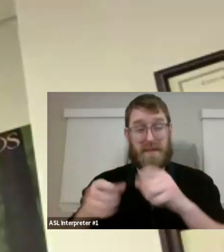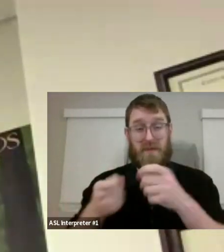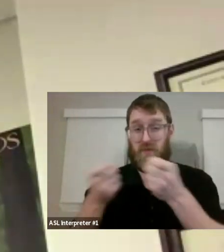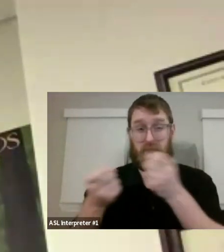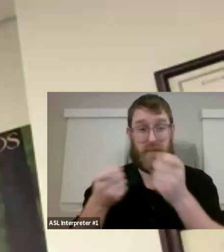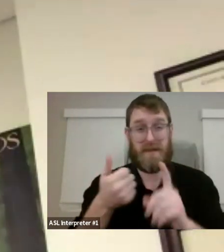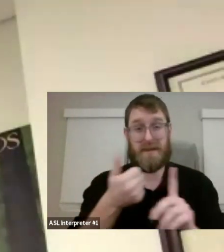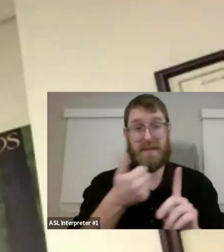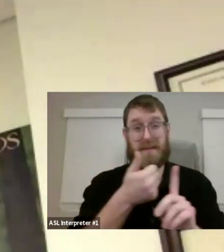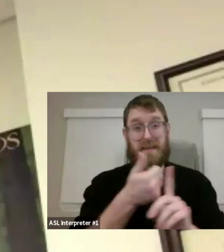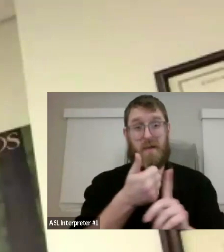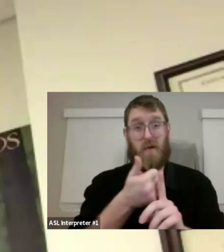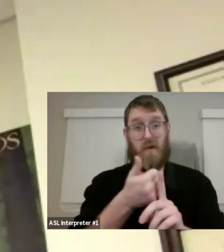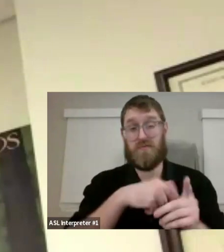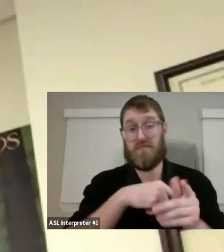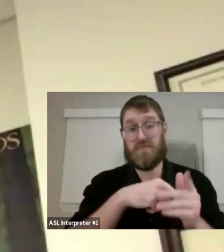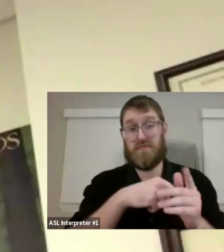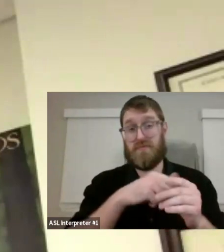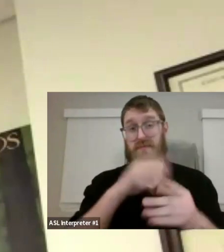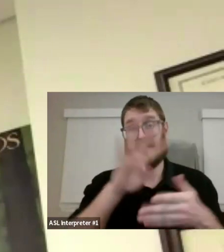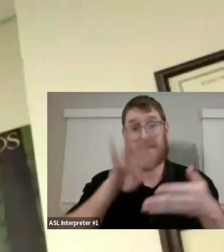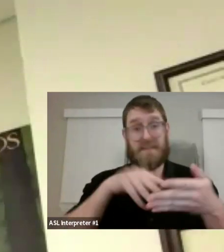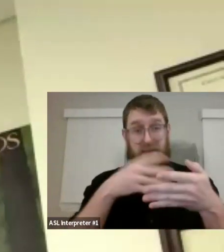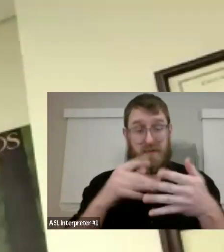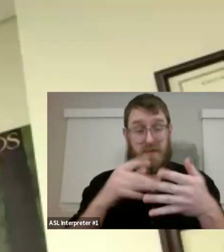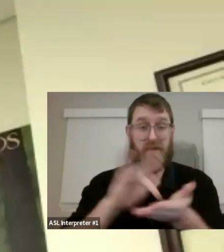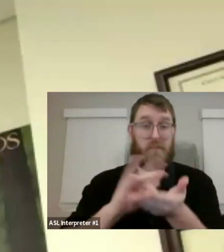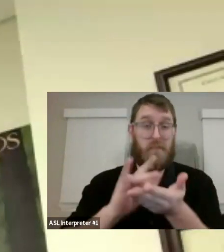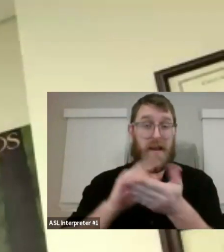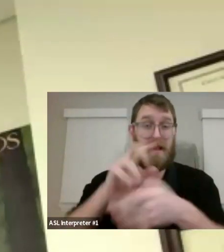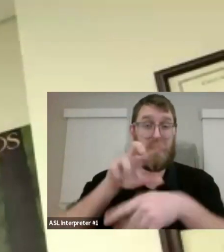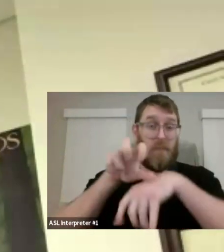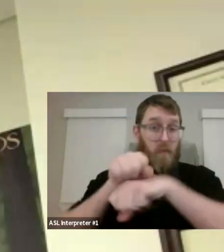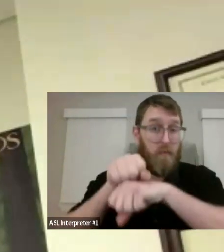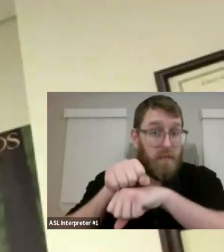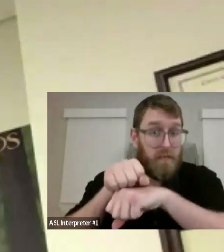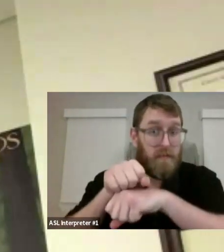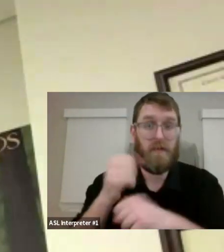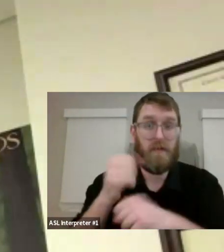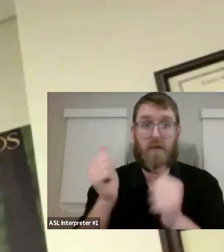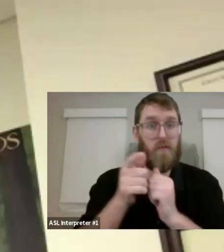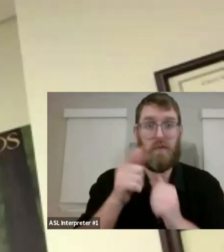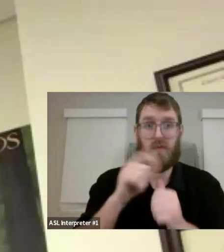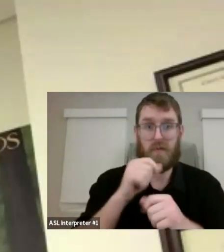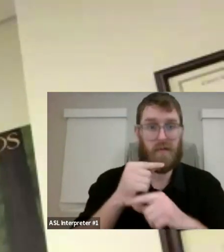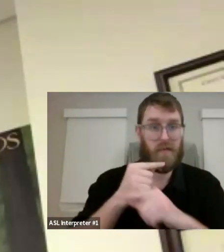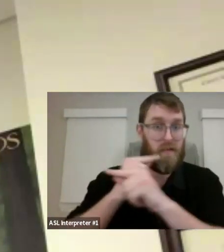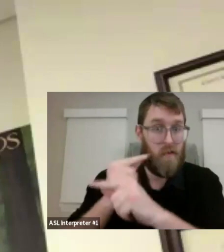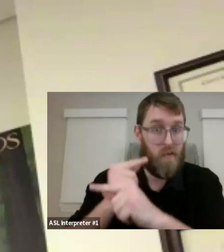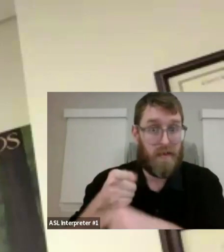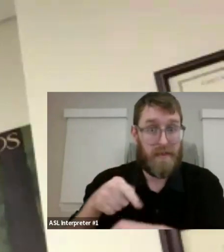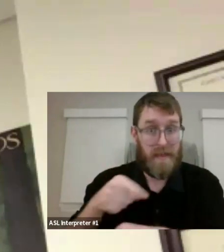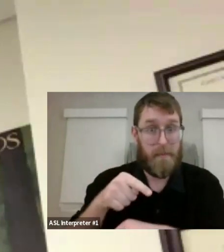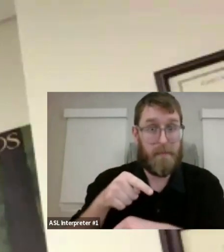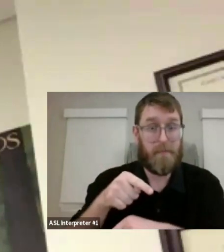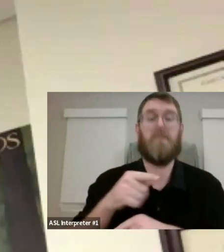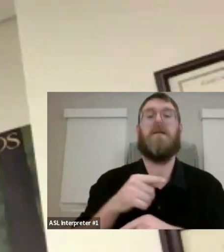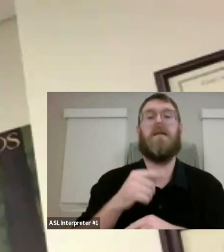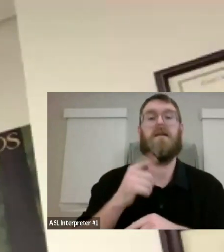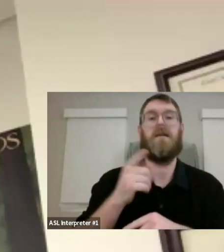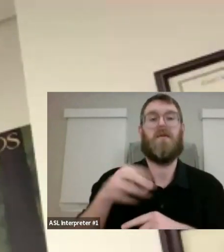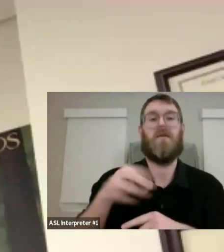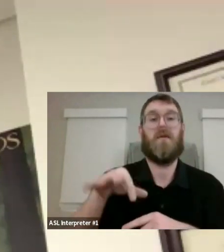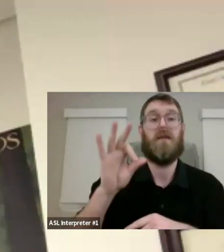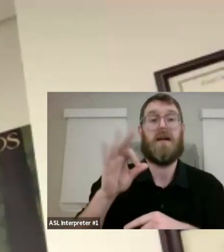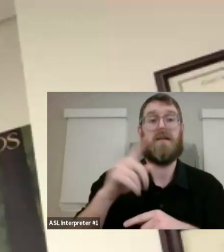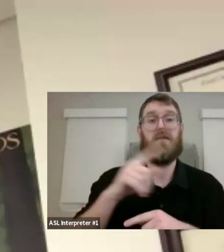for example, scheduling of medical appointments. And without you being the guardian, you'll begin to find